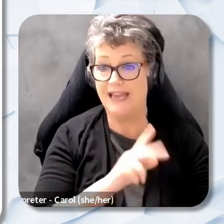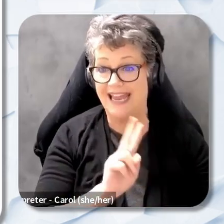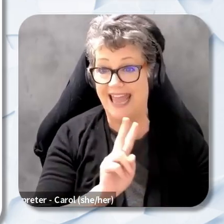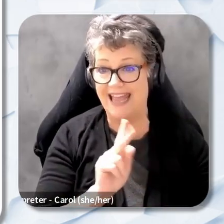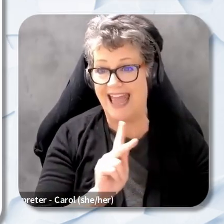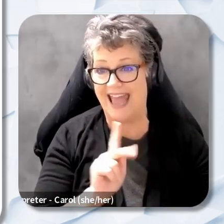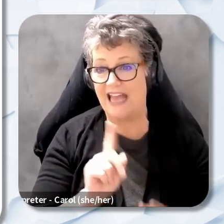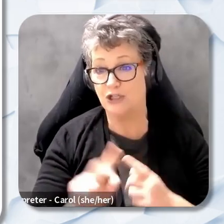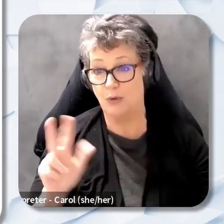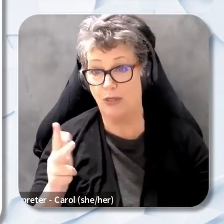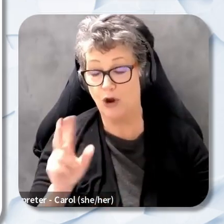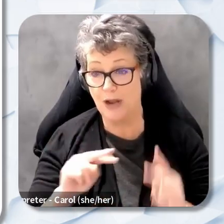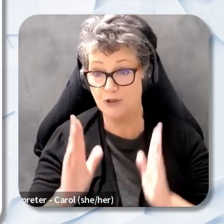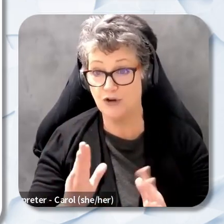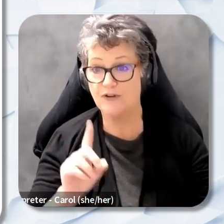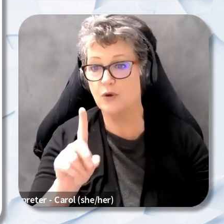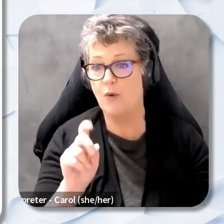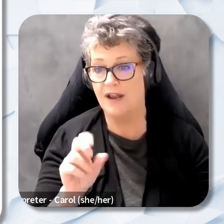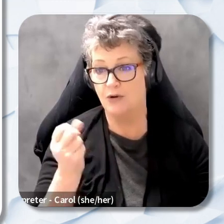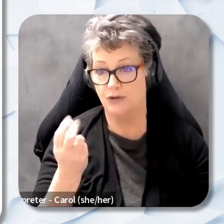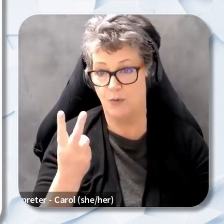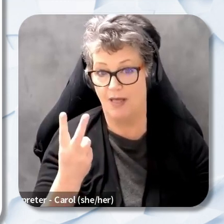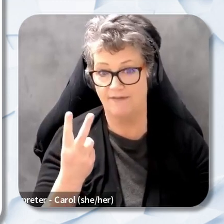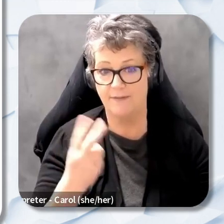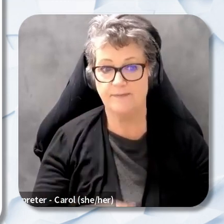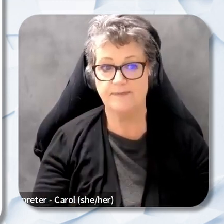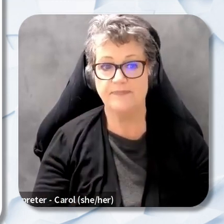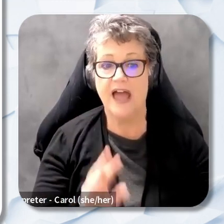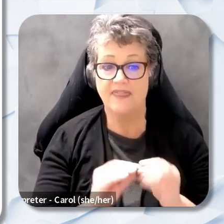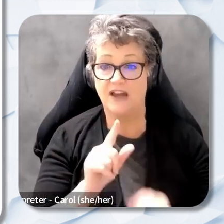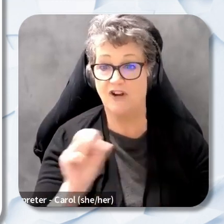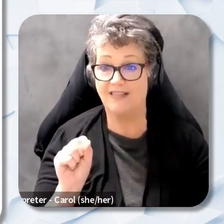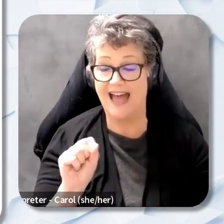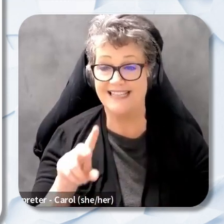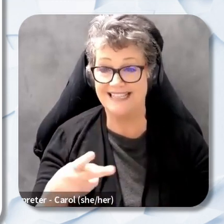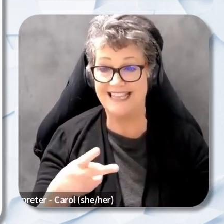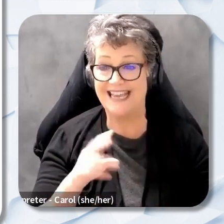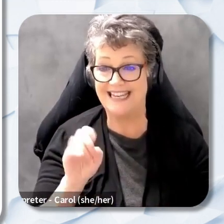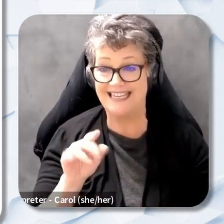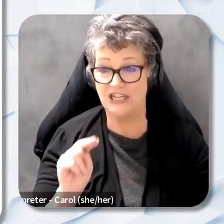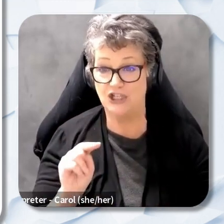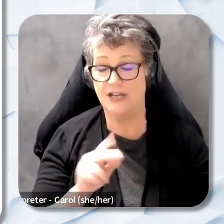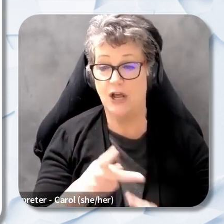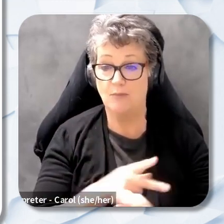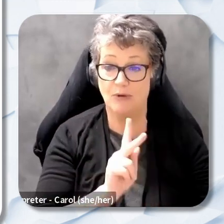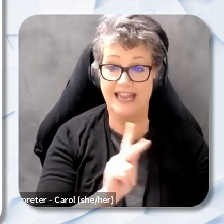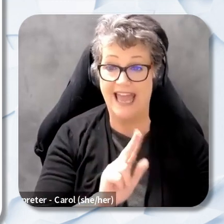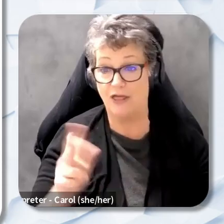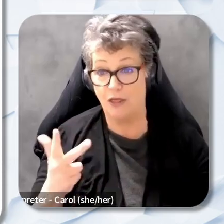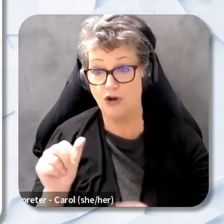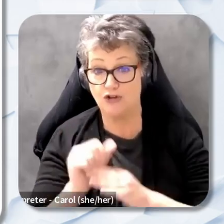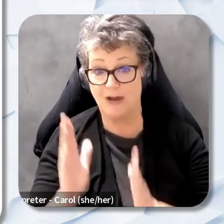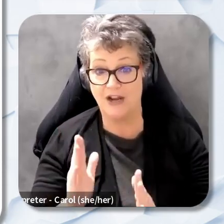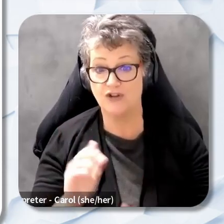to third observers is 112. And the number of class second edition pre-K third trainers